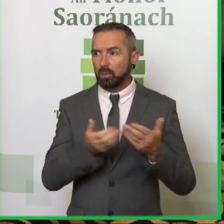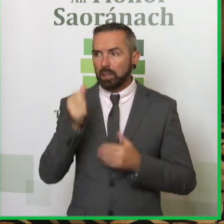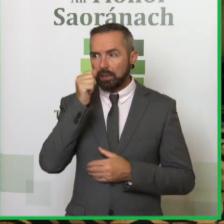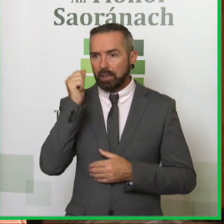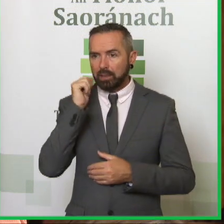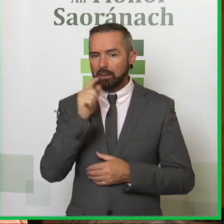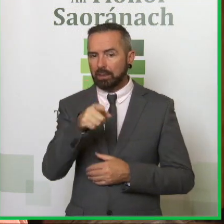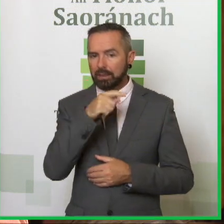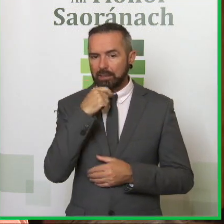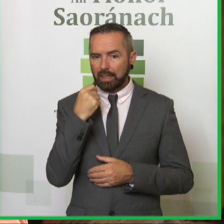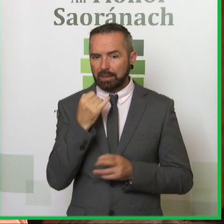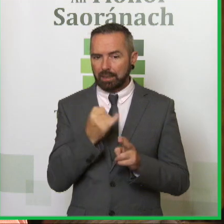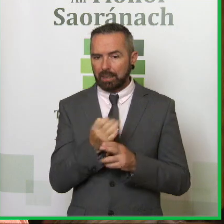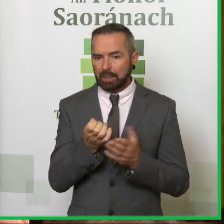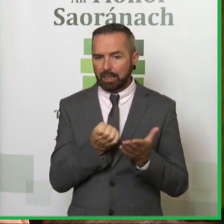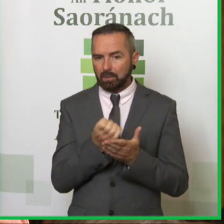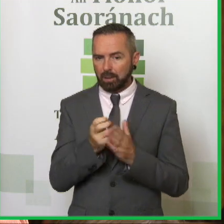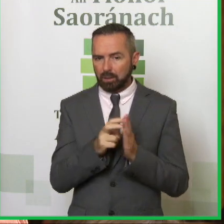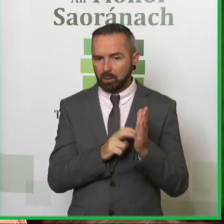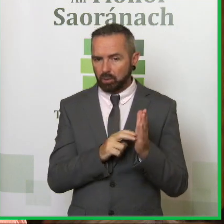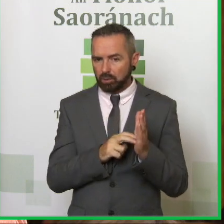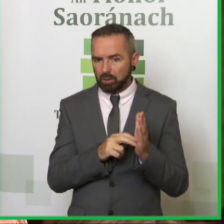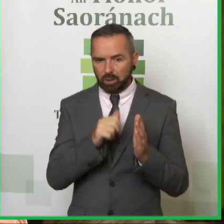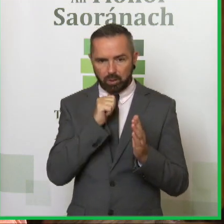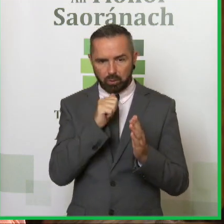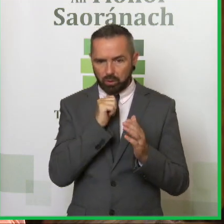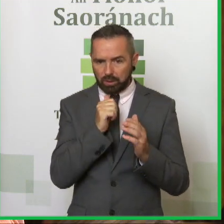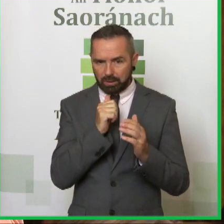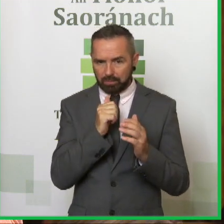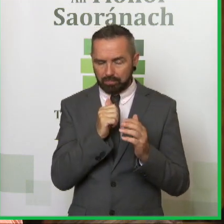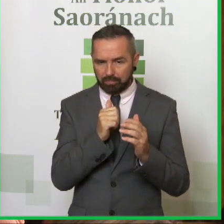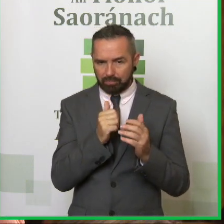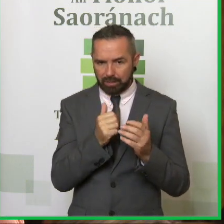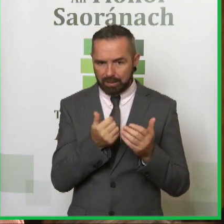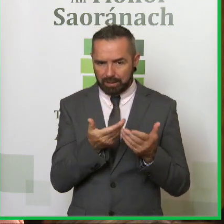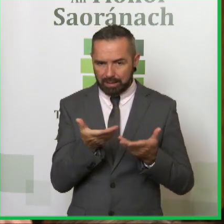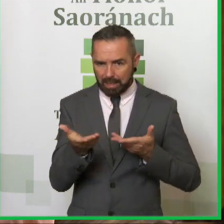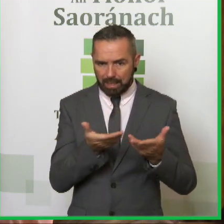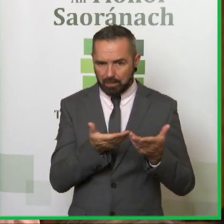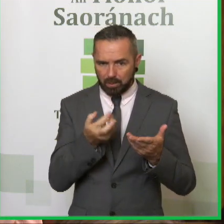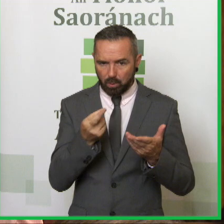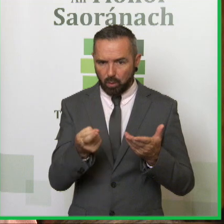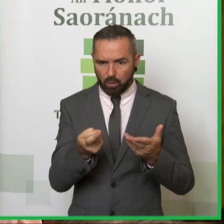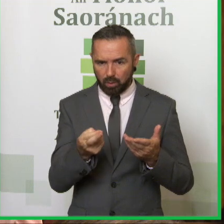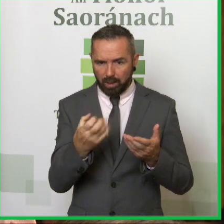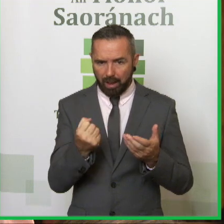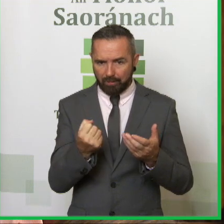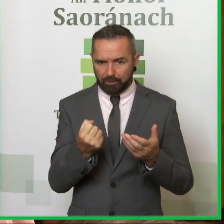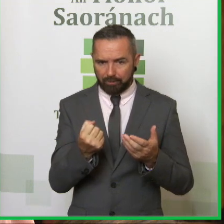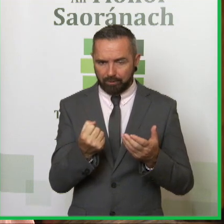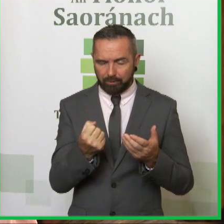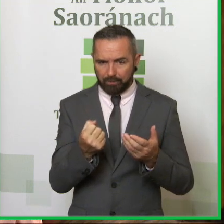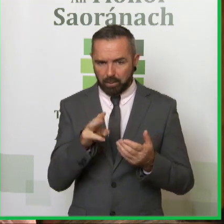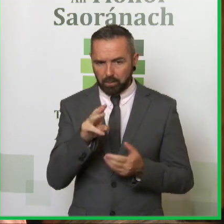it says in the explanatory notes that we haven't deliberated or taken a position. I feel like that's contradictory to what the vote